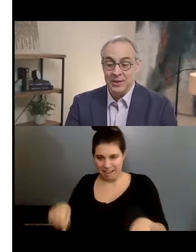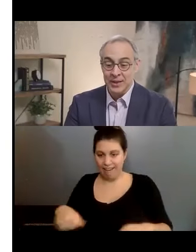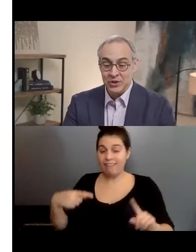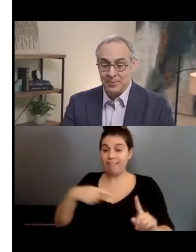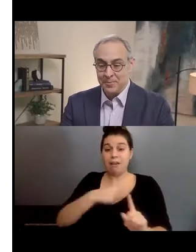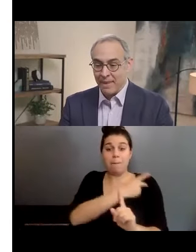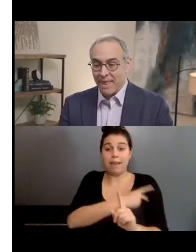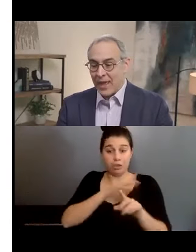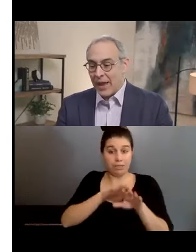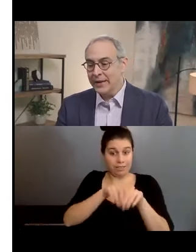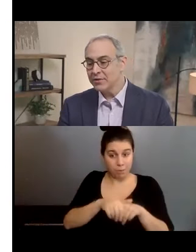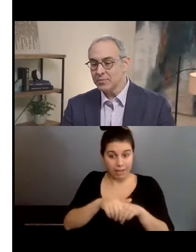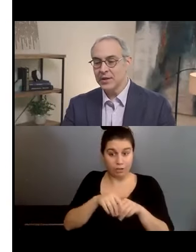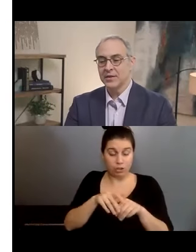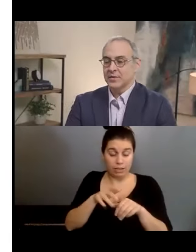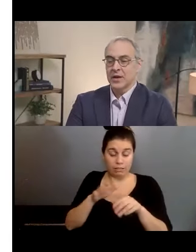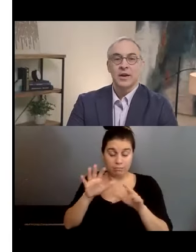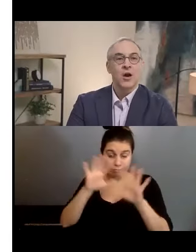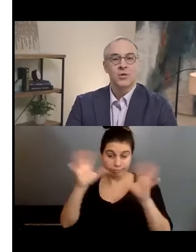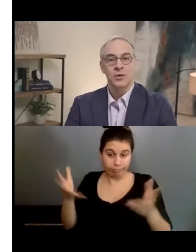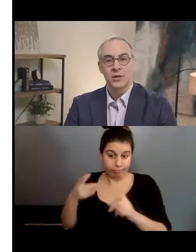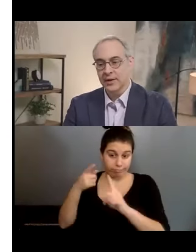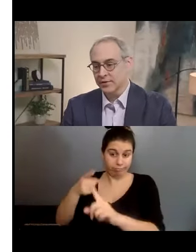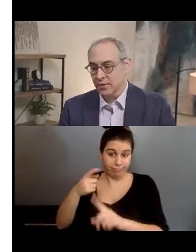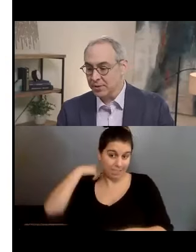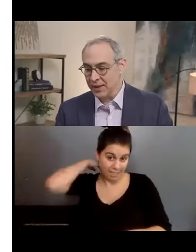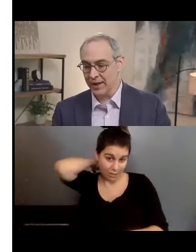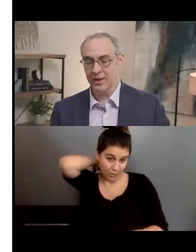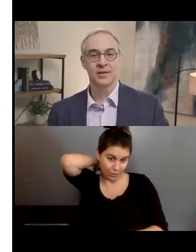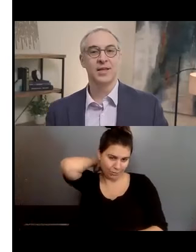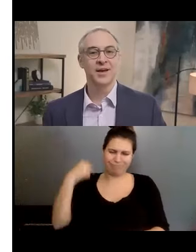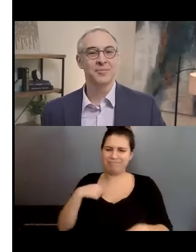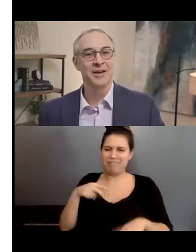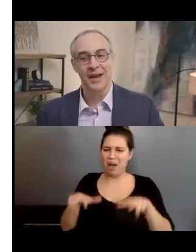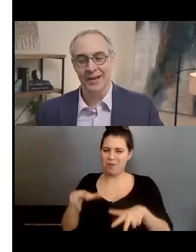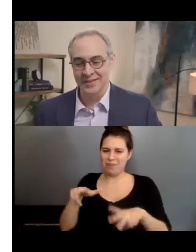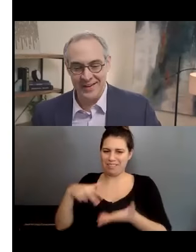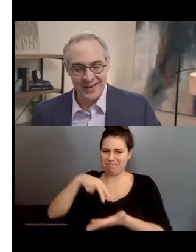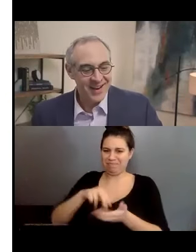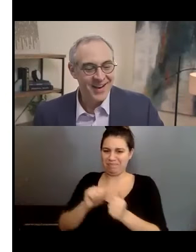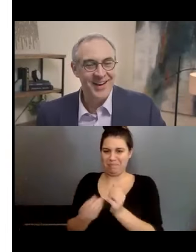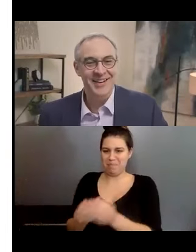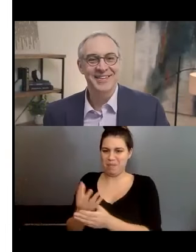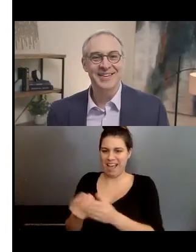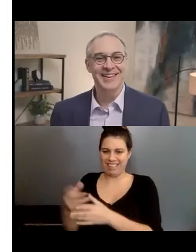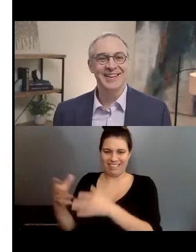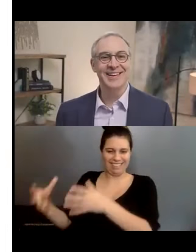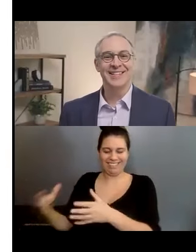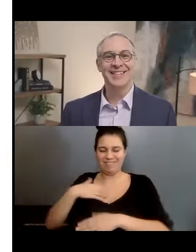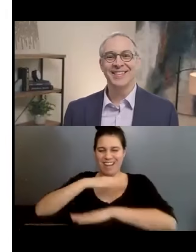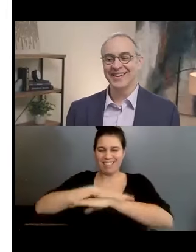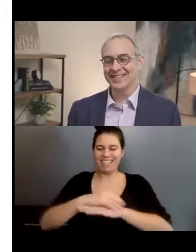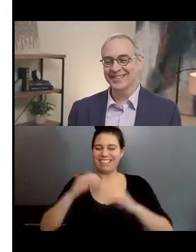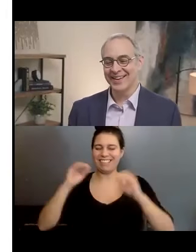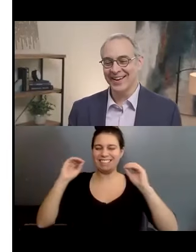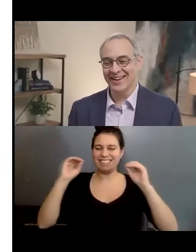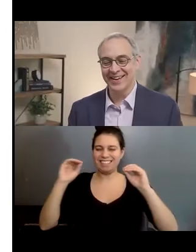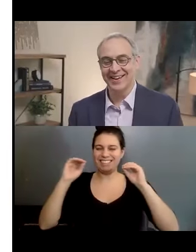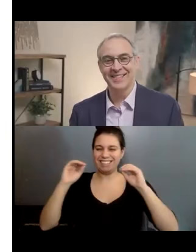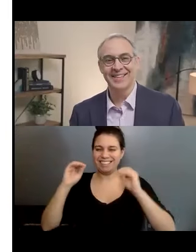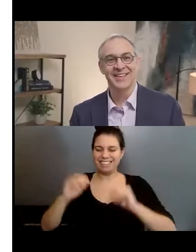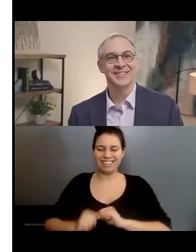patient simulation. And here's me standing awkwardly next to a plant on my desk, teaching in this